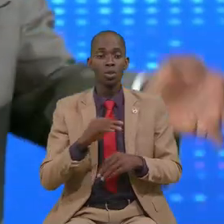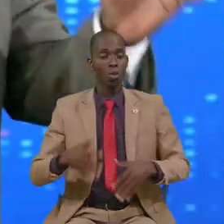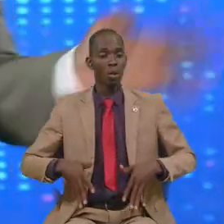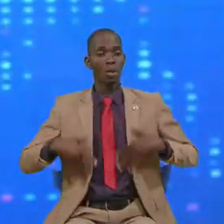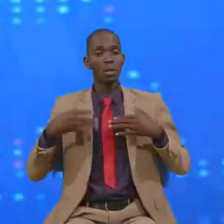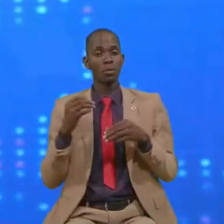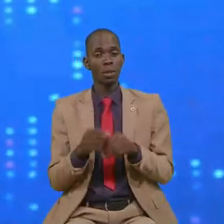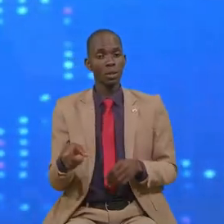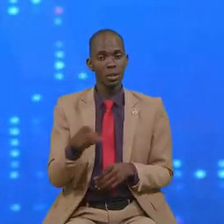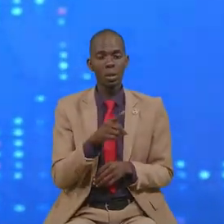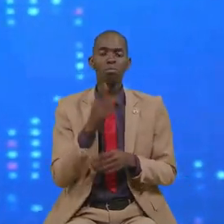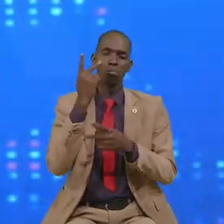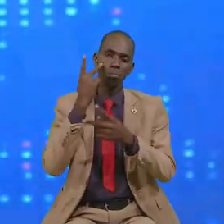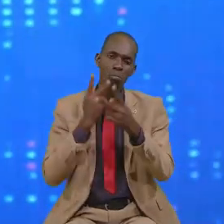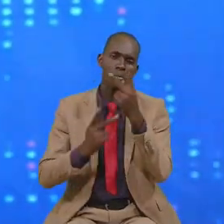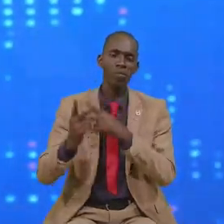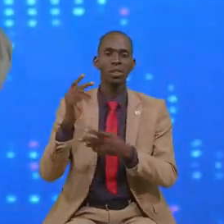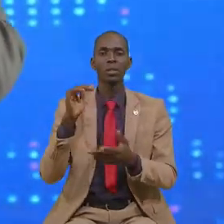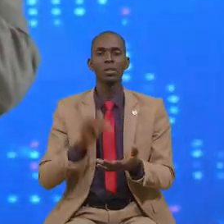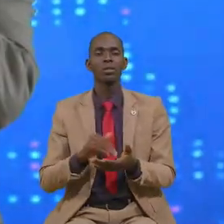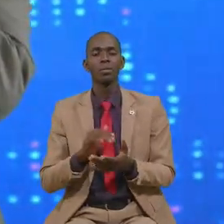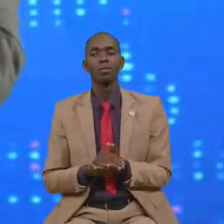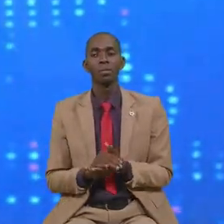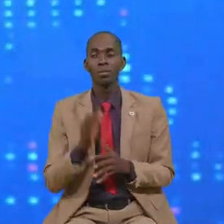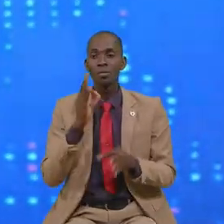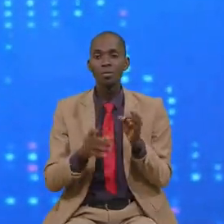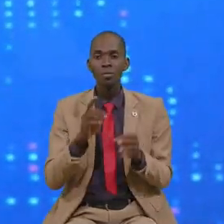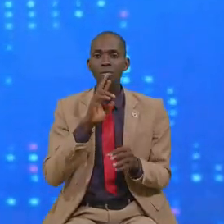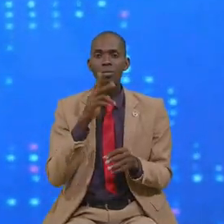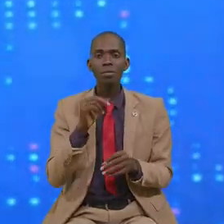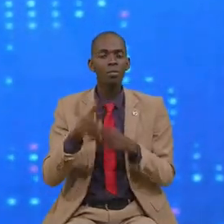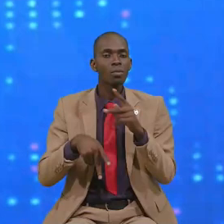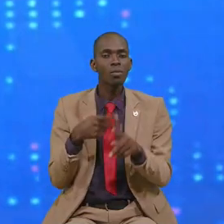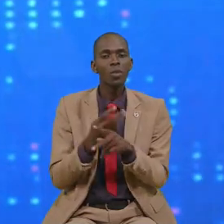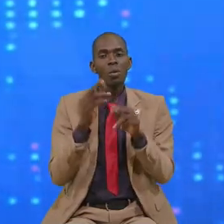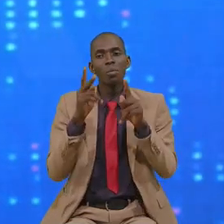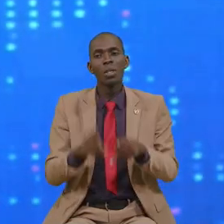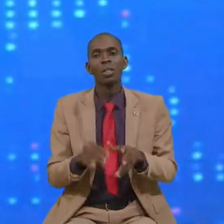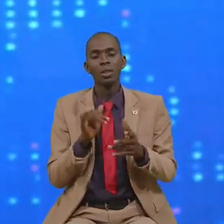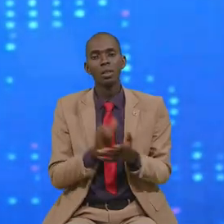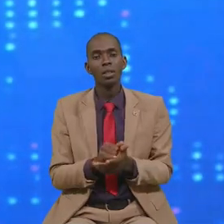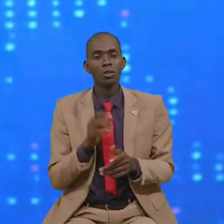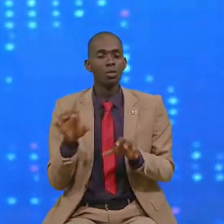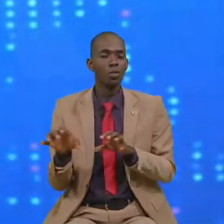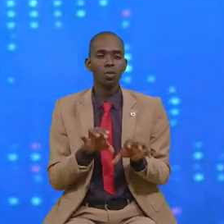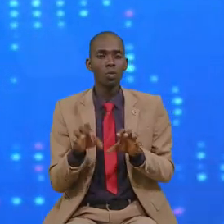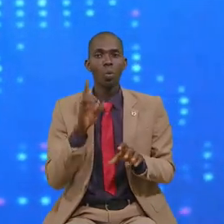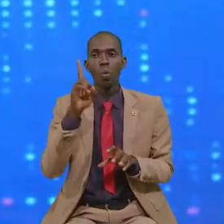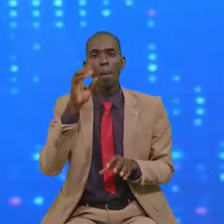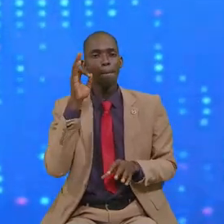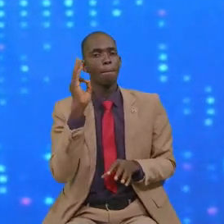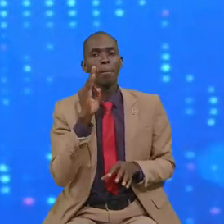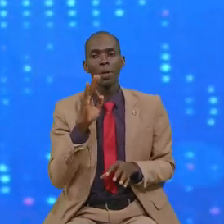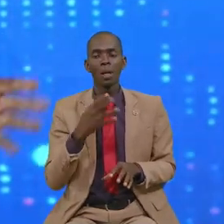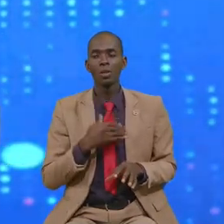them, prophesy again. If you're the kind of person that does one preaching and you're fagged